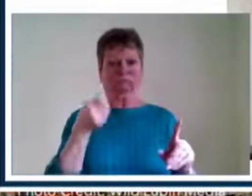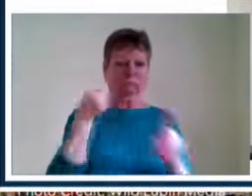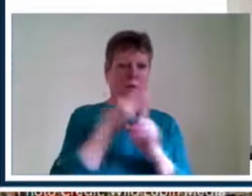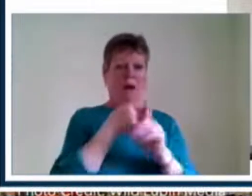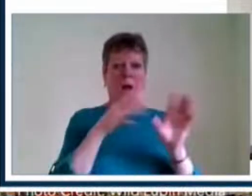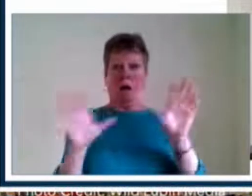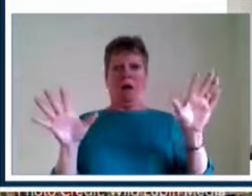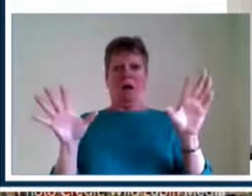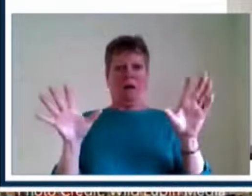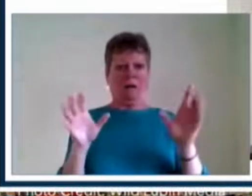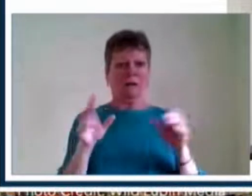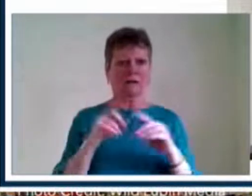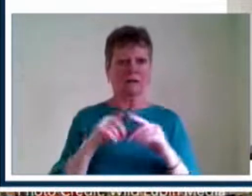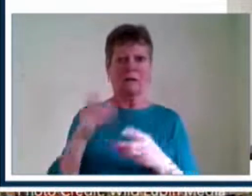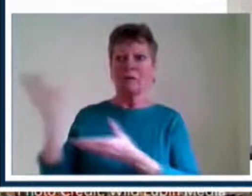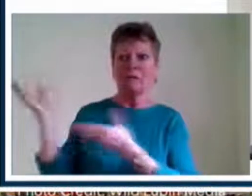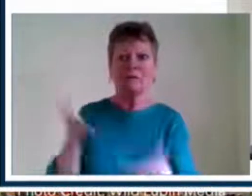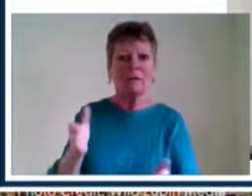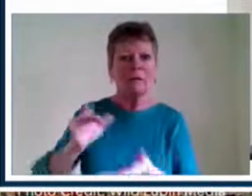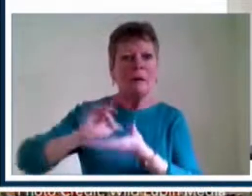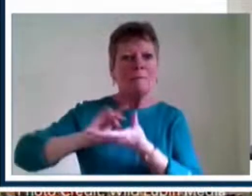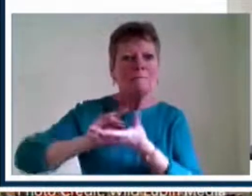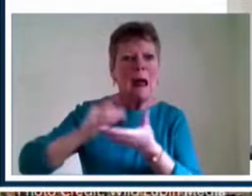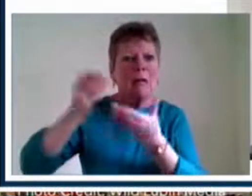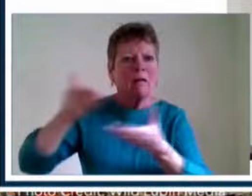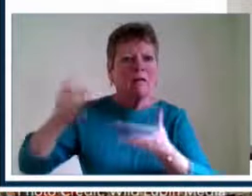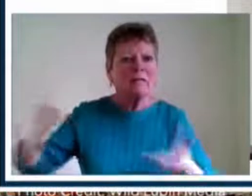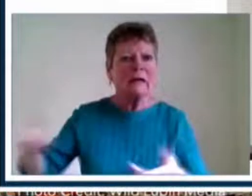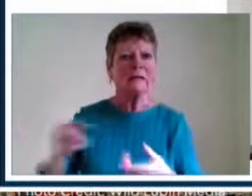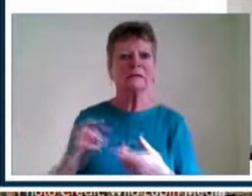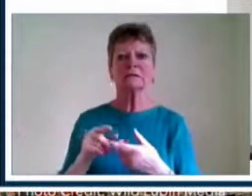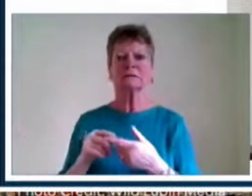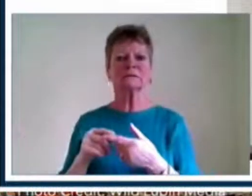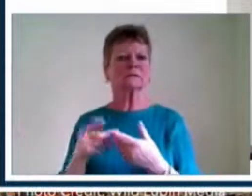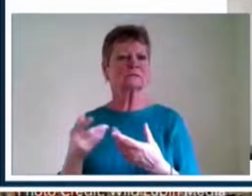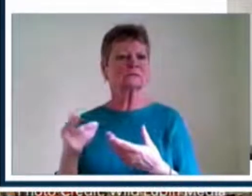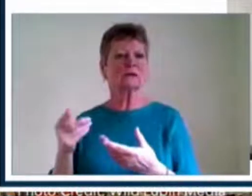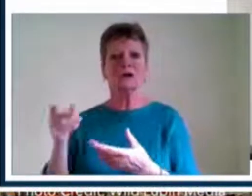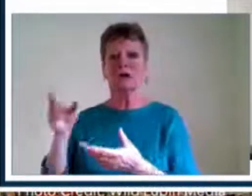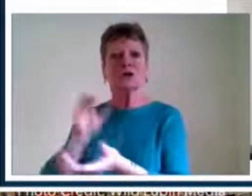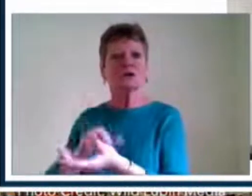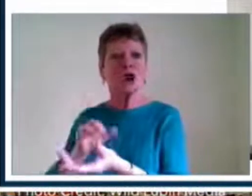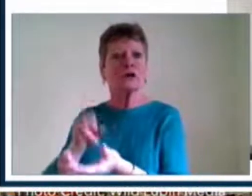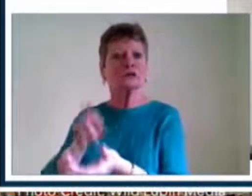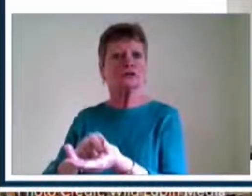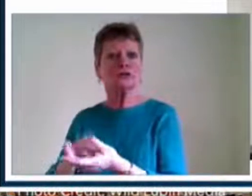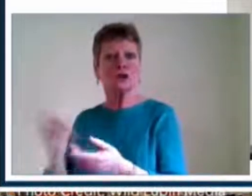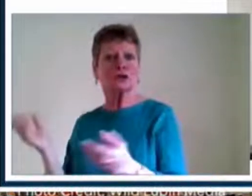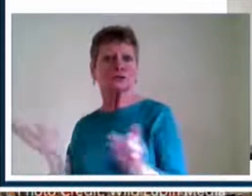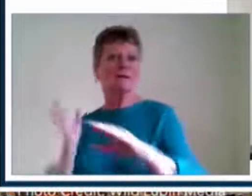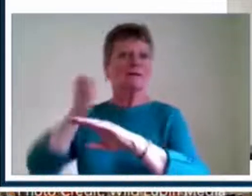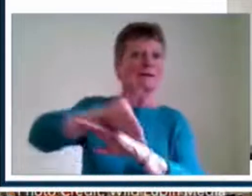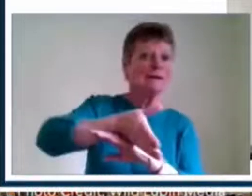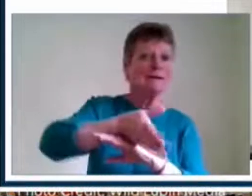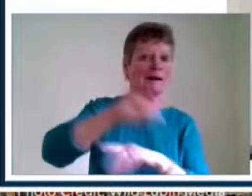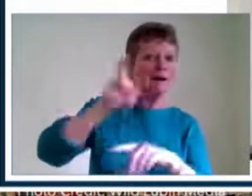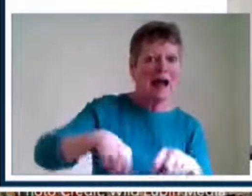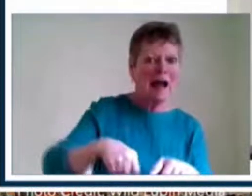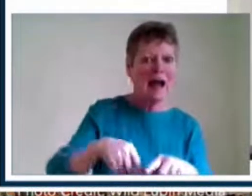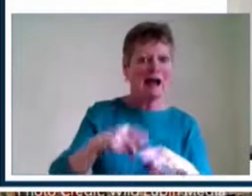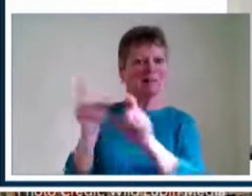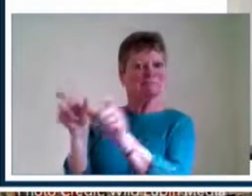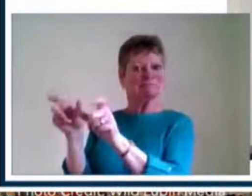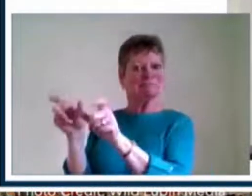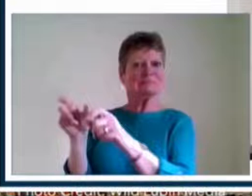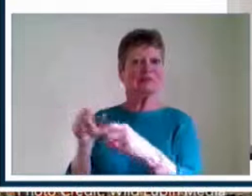medical supply delivery being impeded, the movement of healthcare professionals, movement of product. They're felt far and wide.